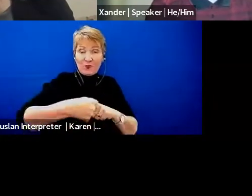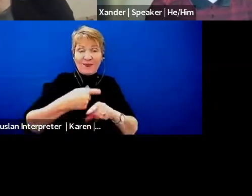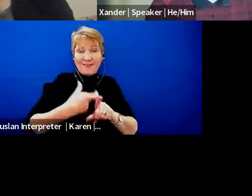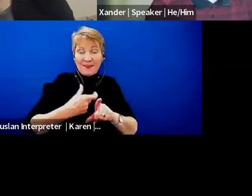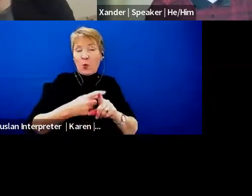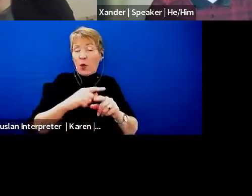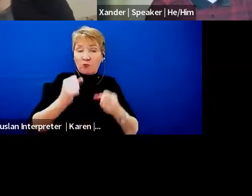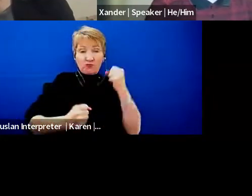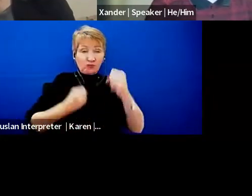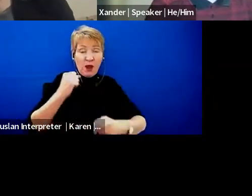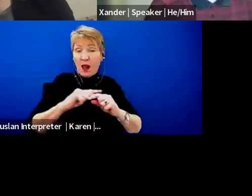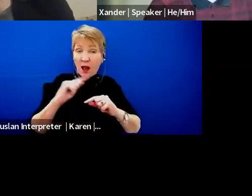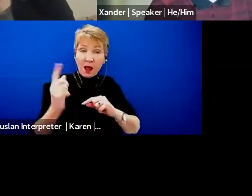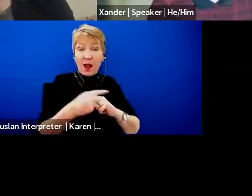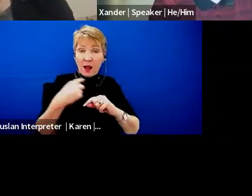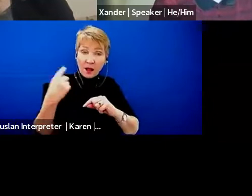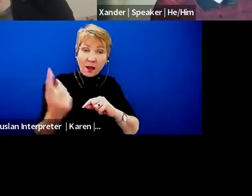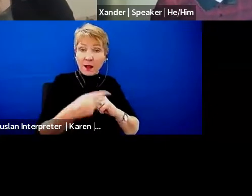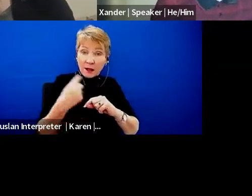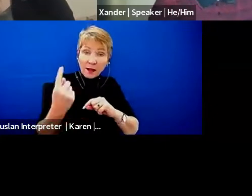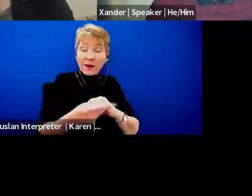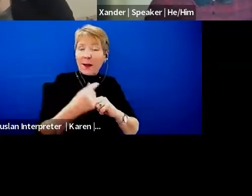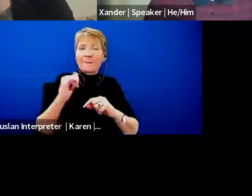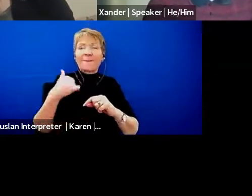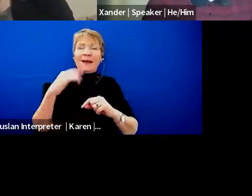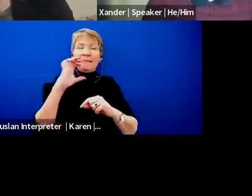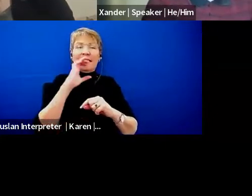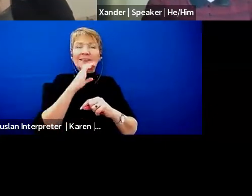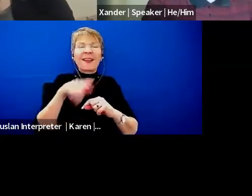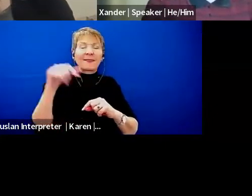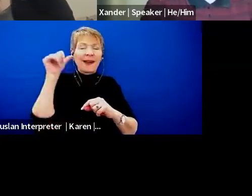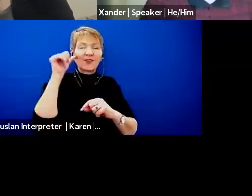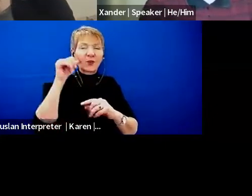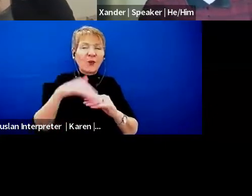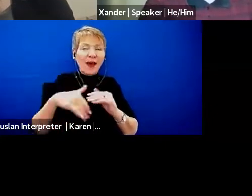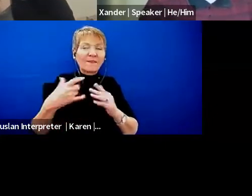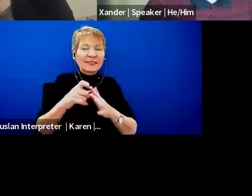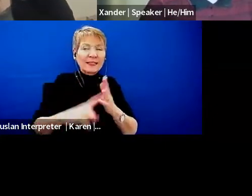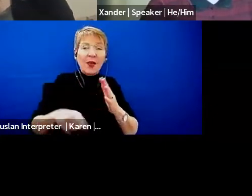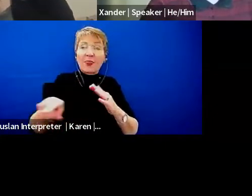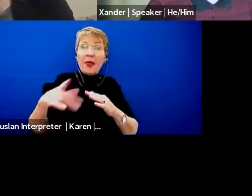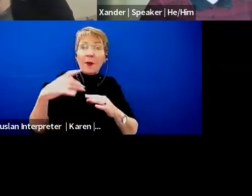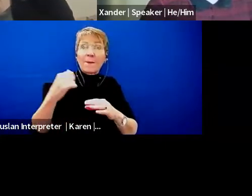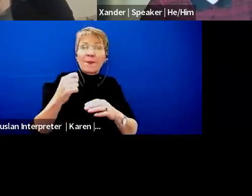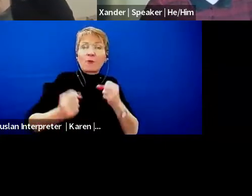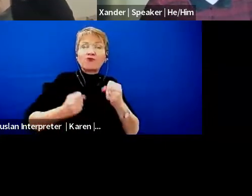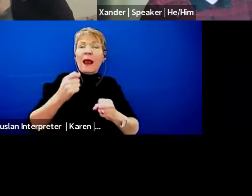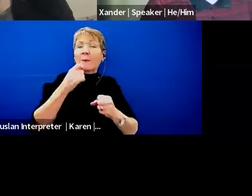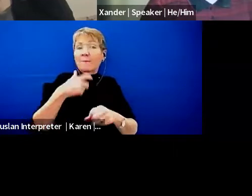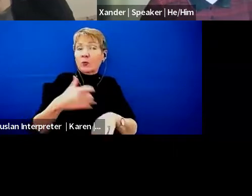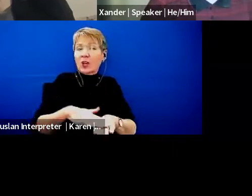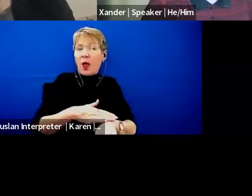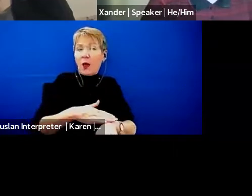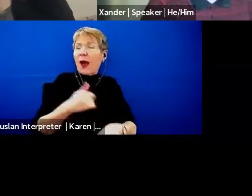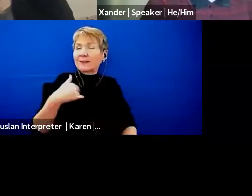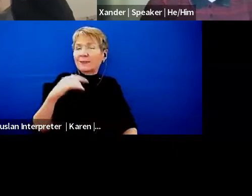understood about my physical disability and would purposely slow down or do something. And I didn't know this at the time, only now as an adult do I know